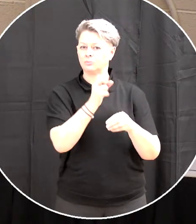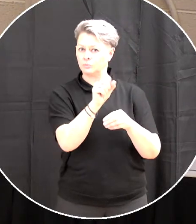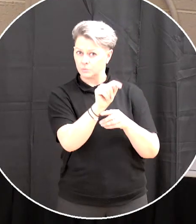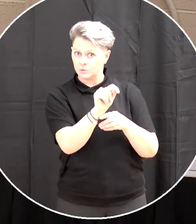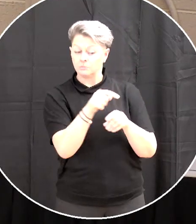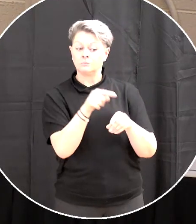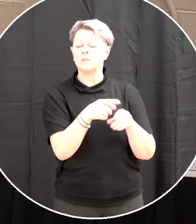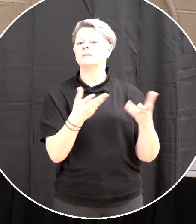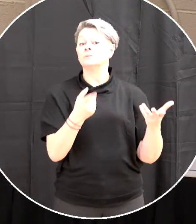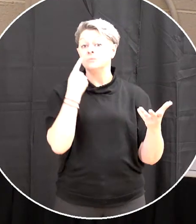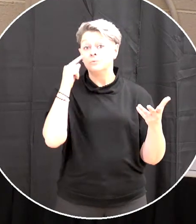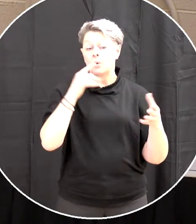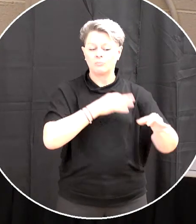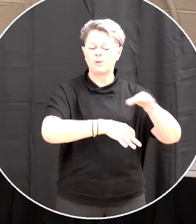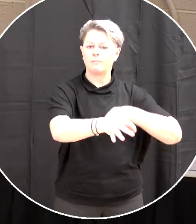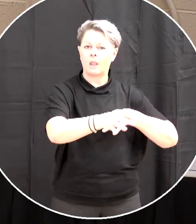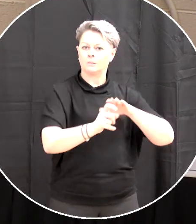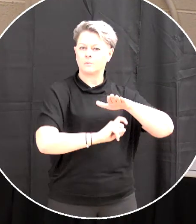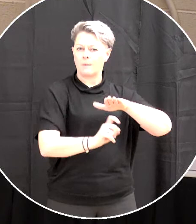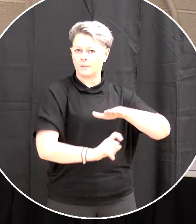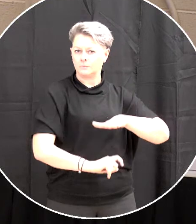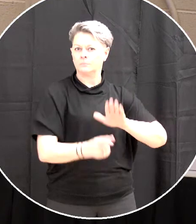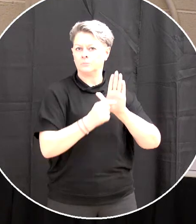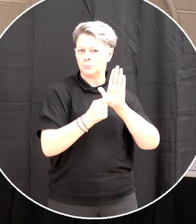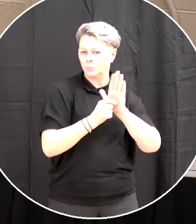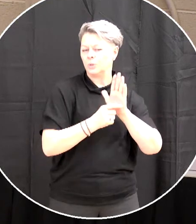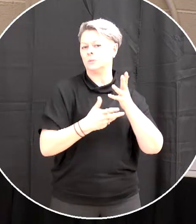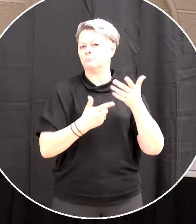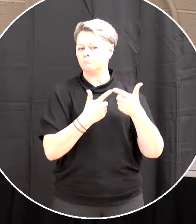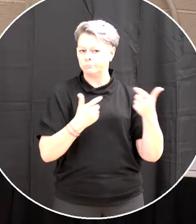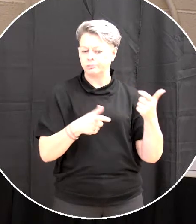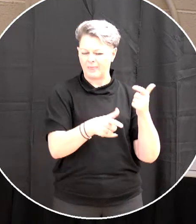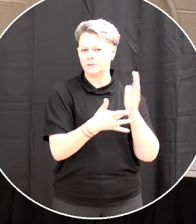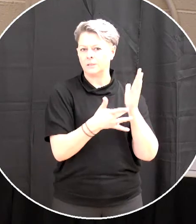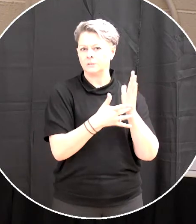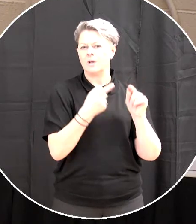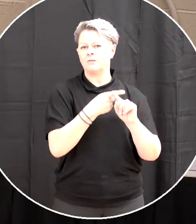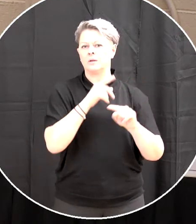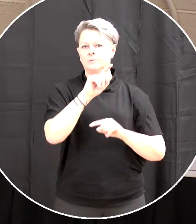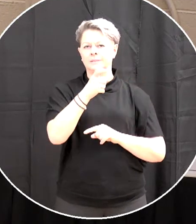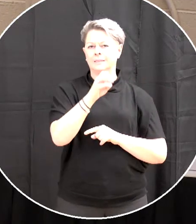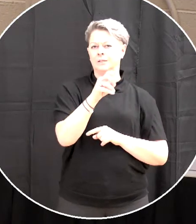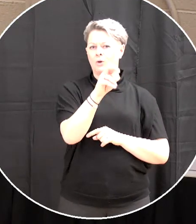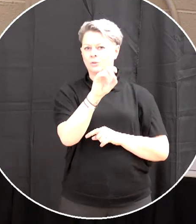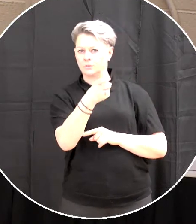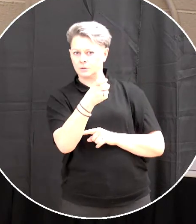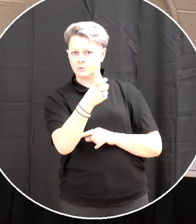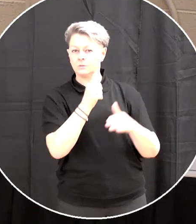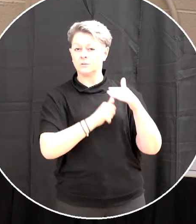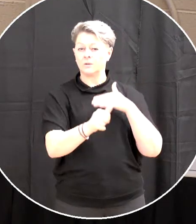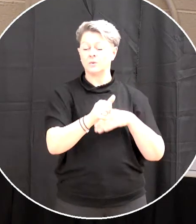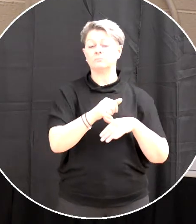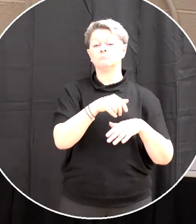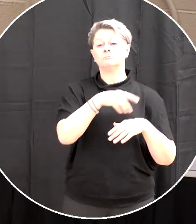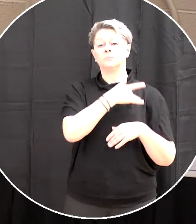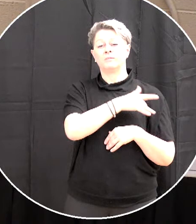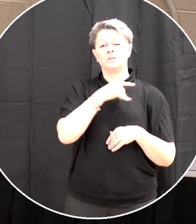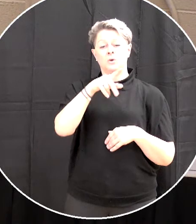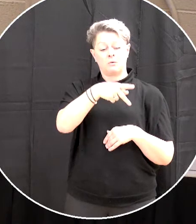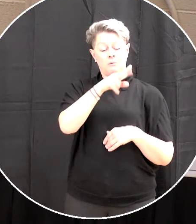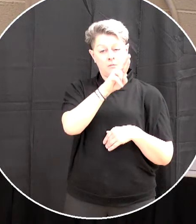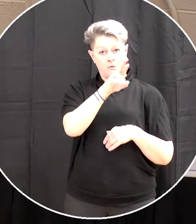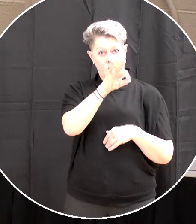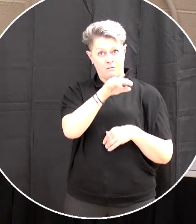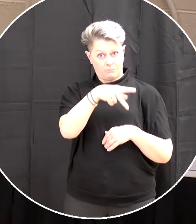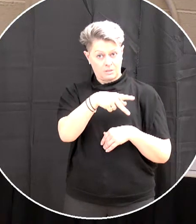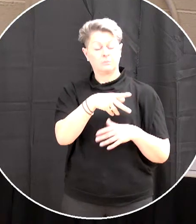worth of replacement copy, print, duplication technology from Xerox under the provincial RFP and